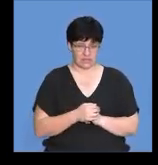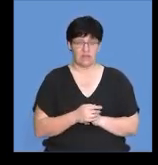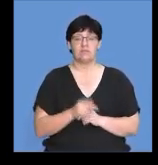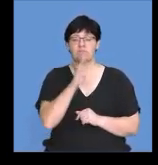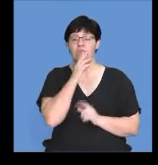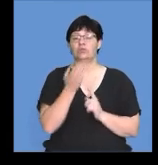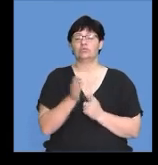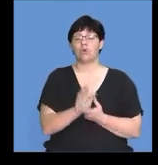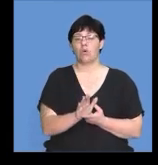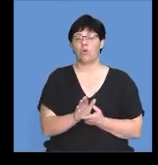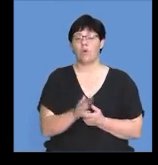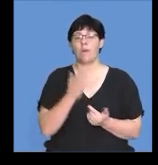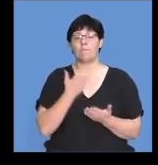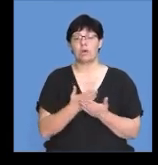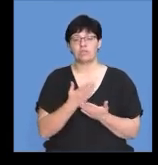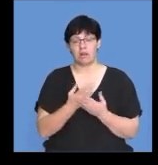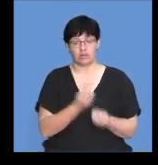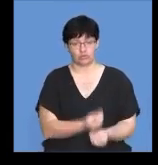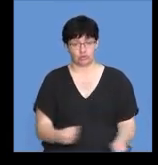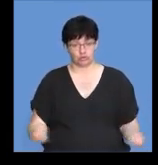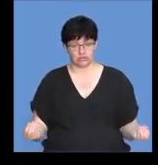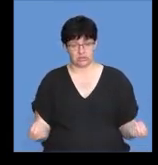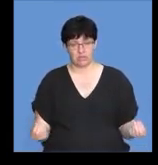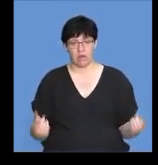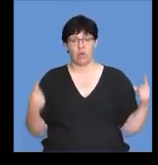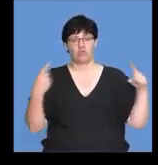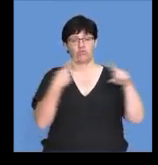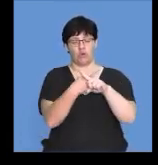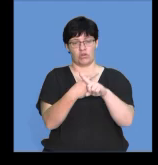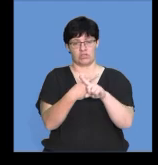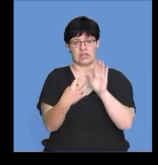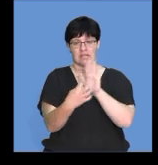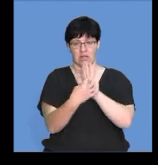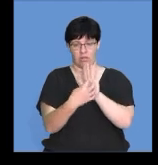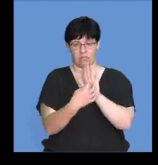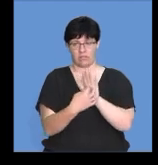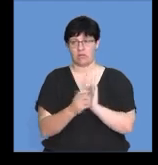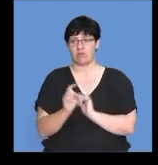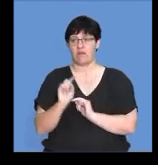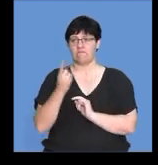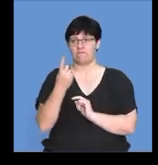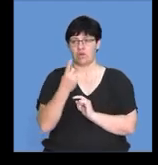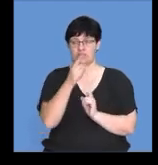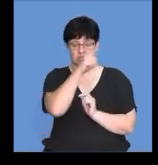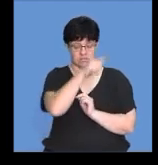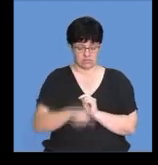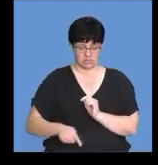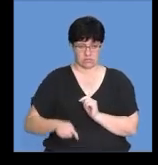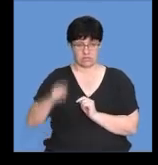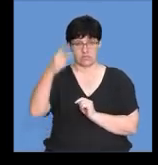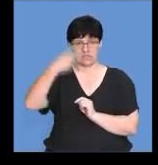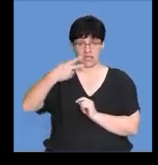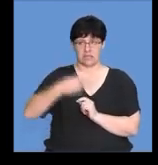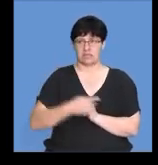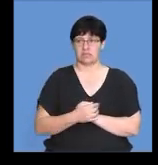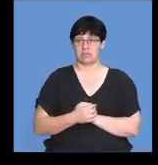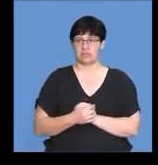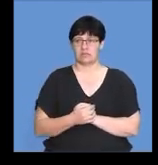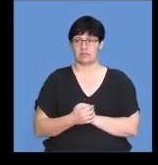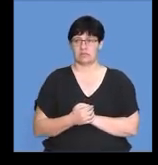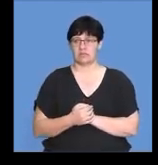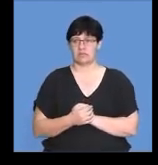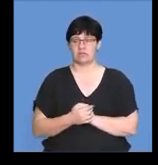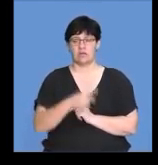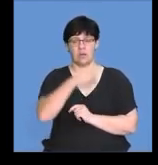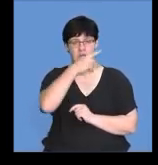show this possible offsprings by using a cross diagram, where we call the first crossed with the second, the